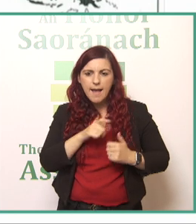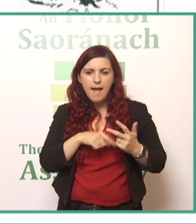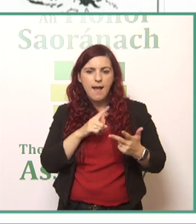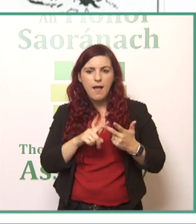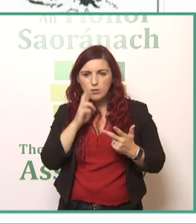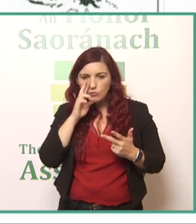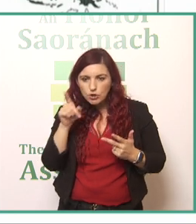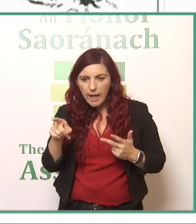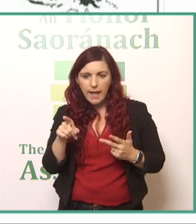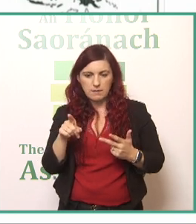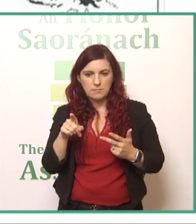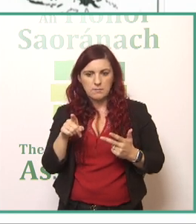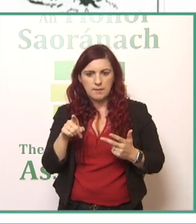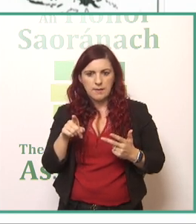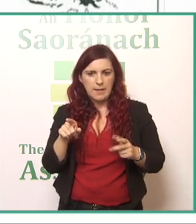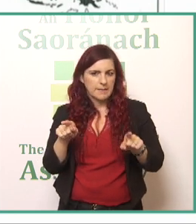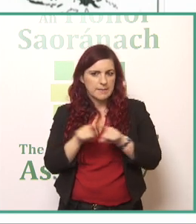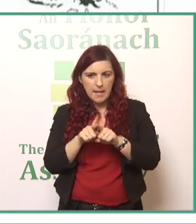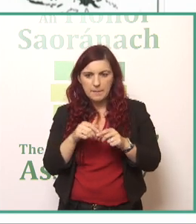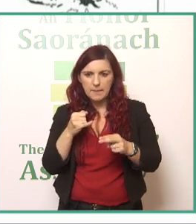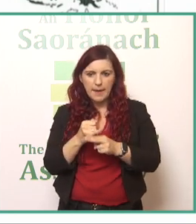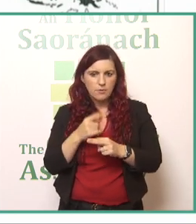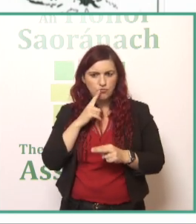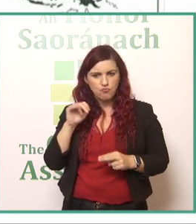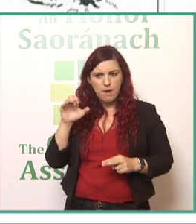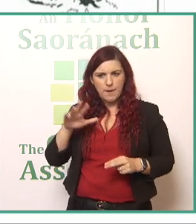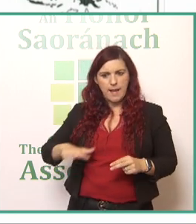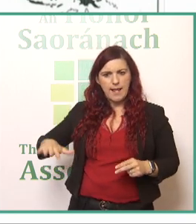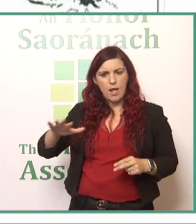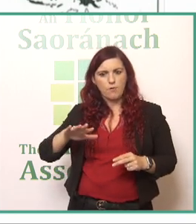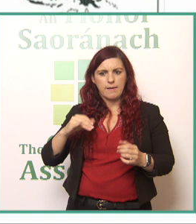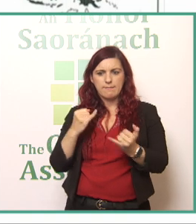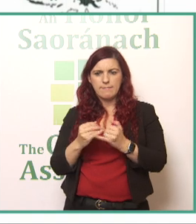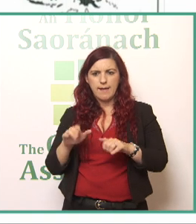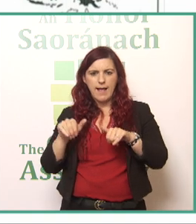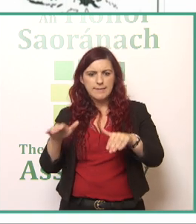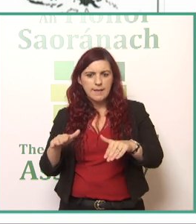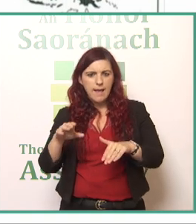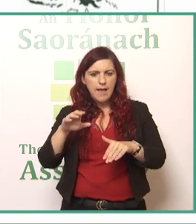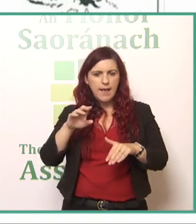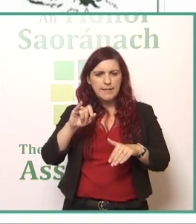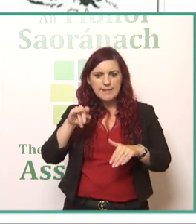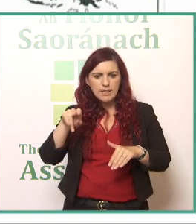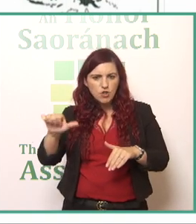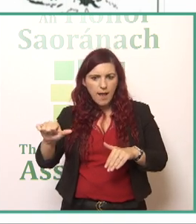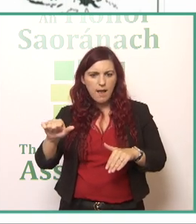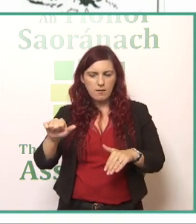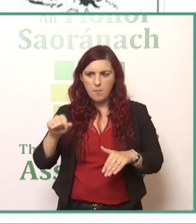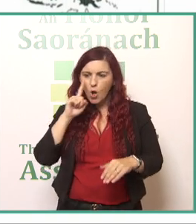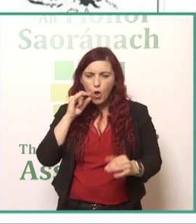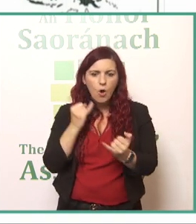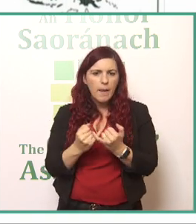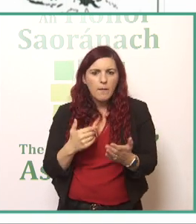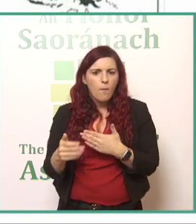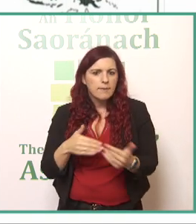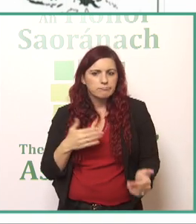and equally then in the tropical regions around Indonesia. So what do they look like? They